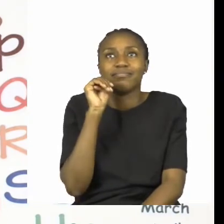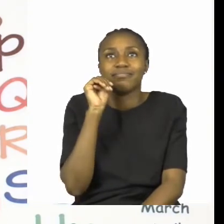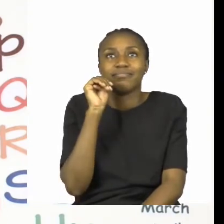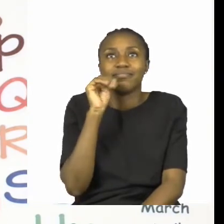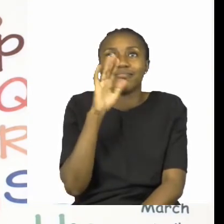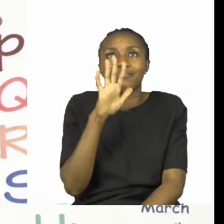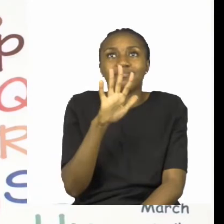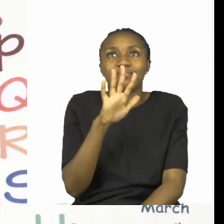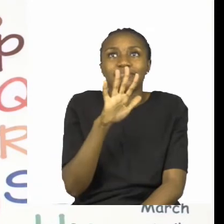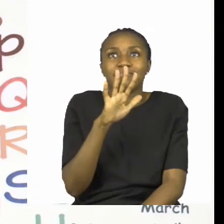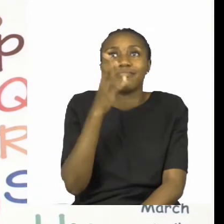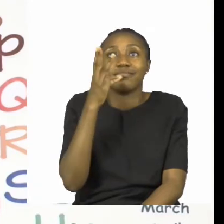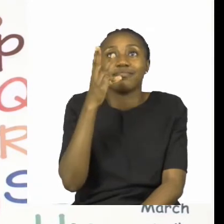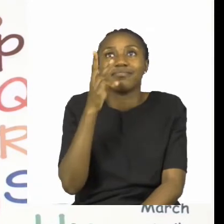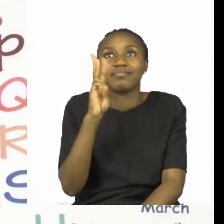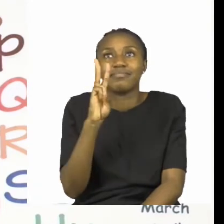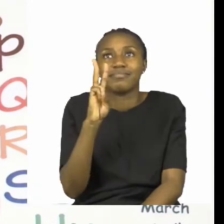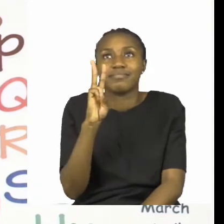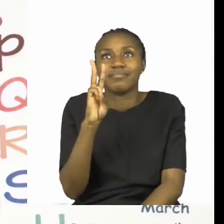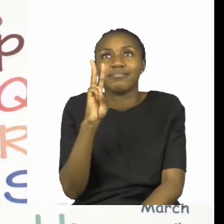job. 5,